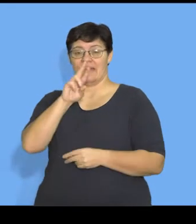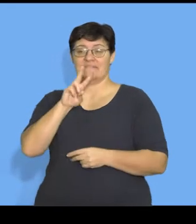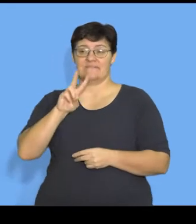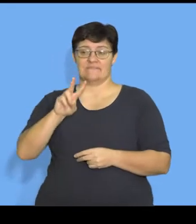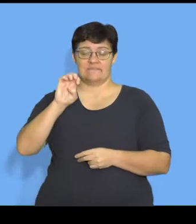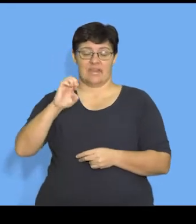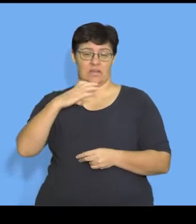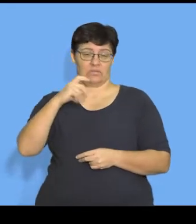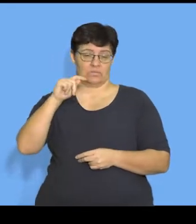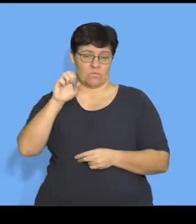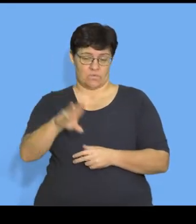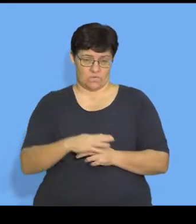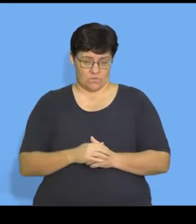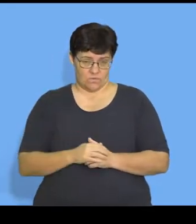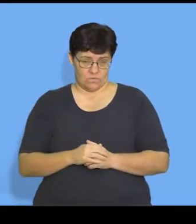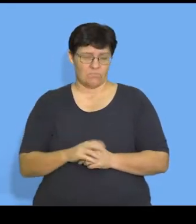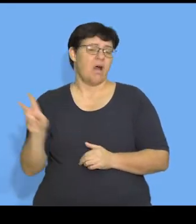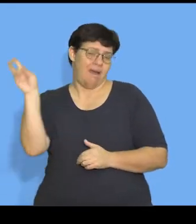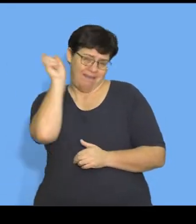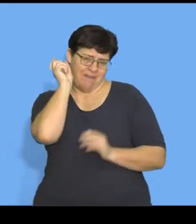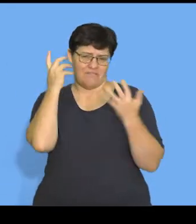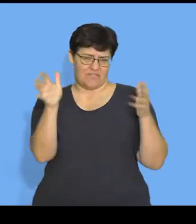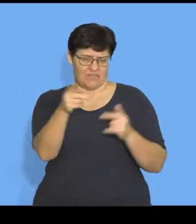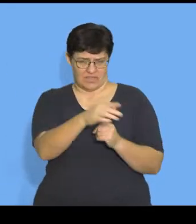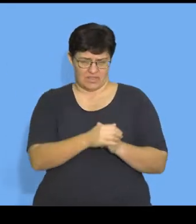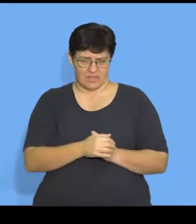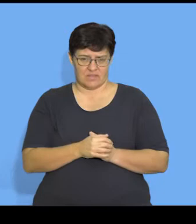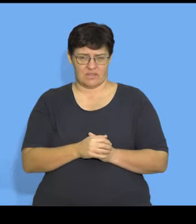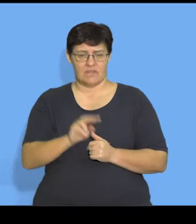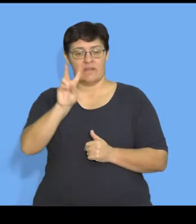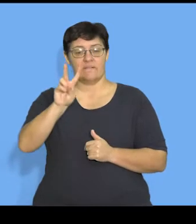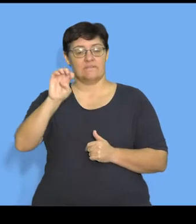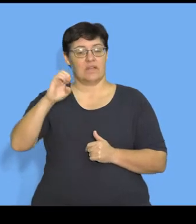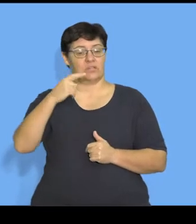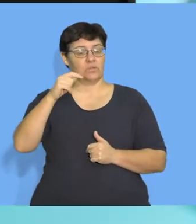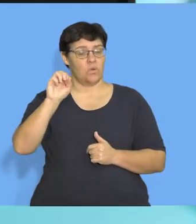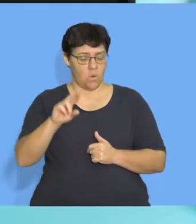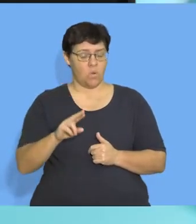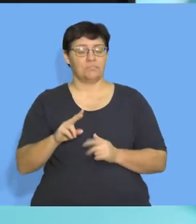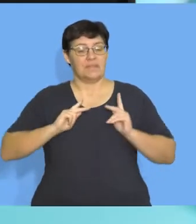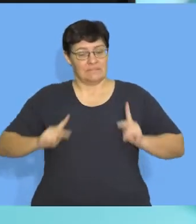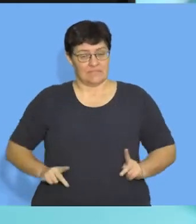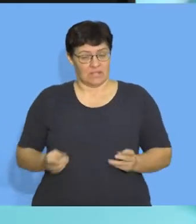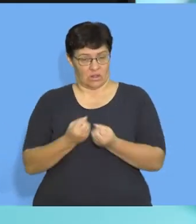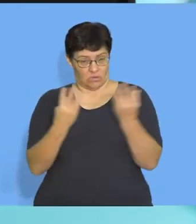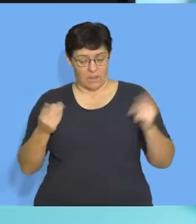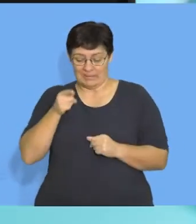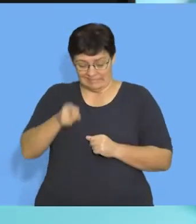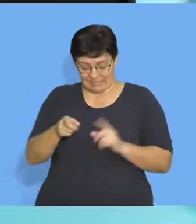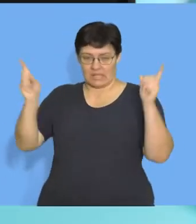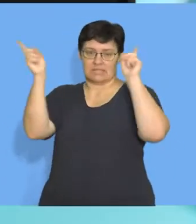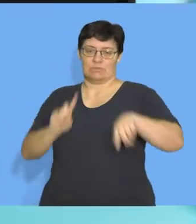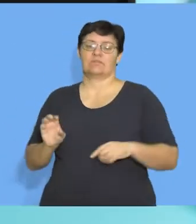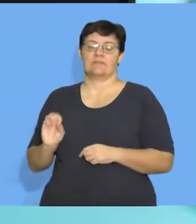us, okay? And you've probably heard it. A vector is also a physical quantity, but it's a very special physical